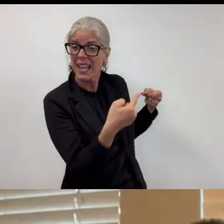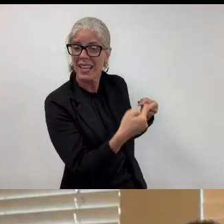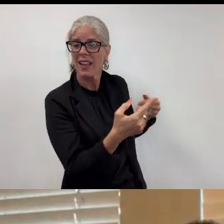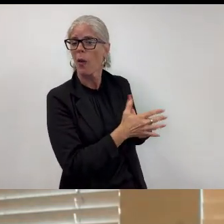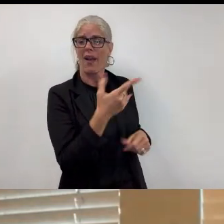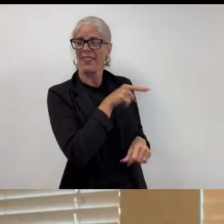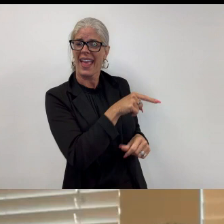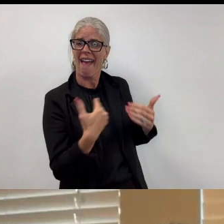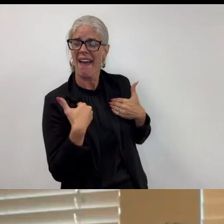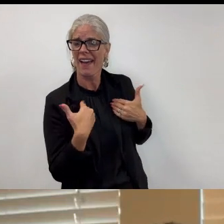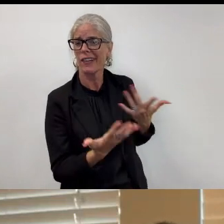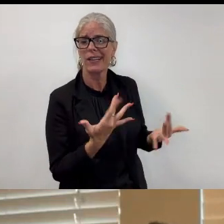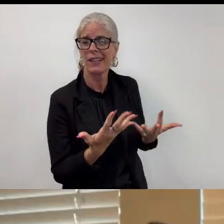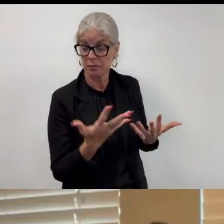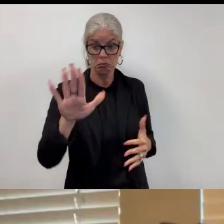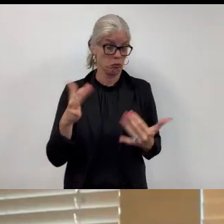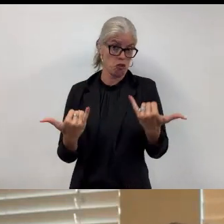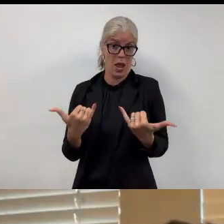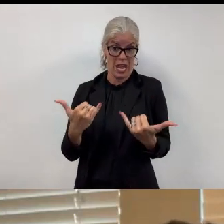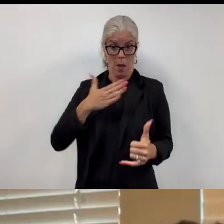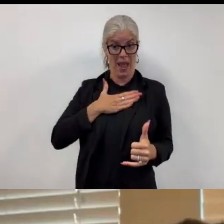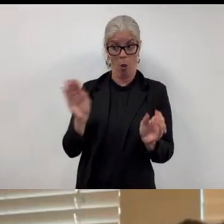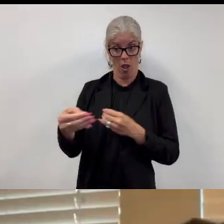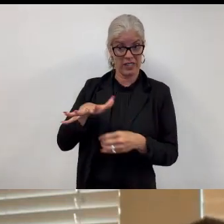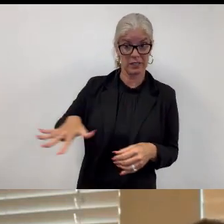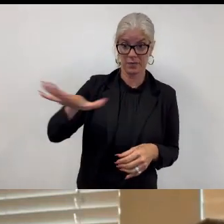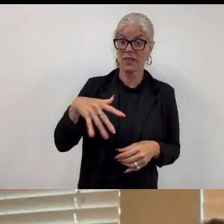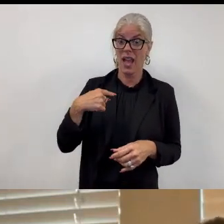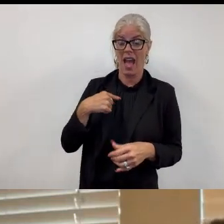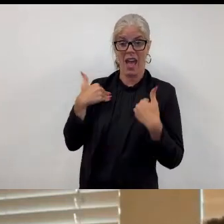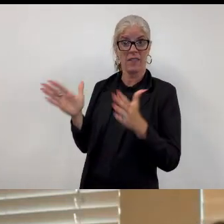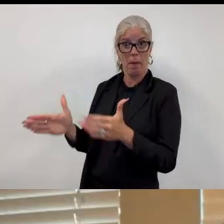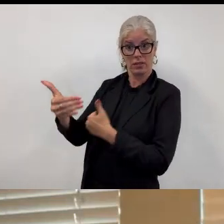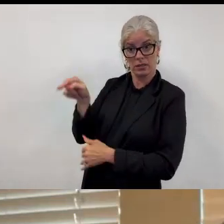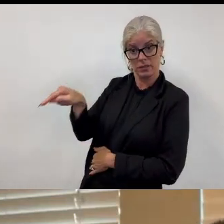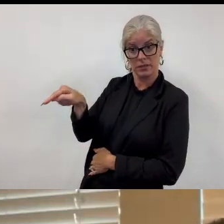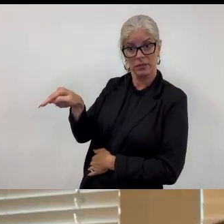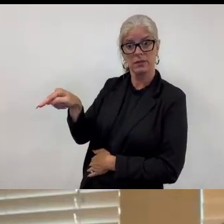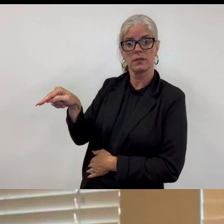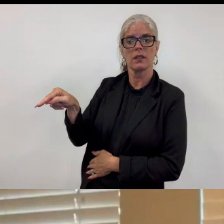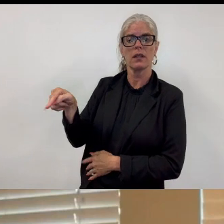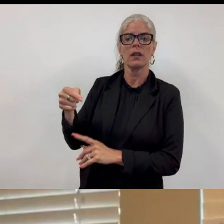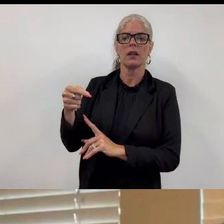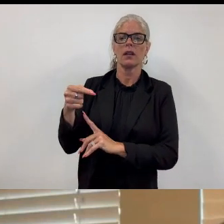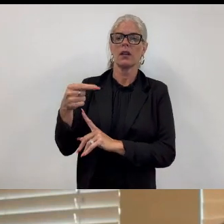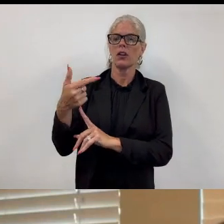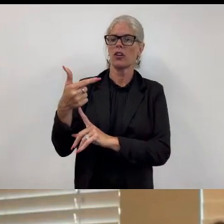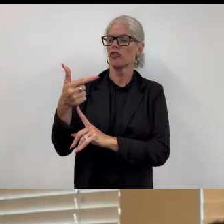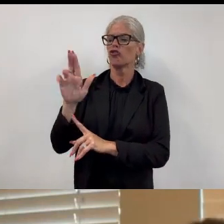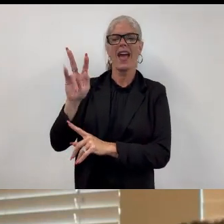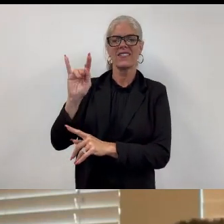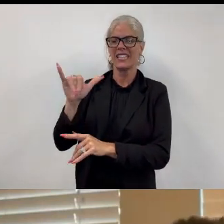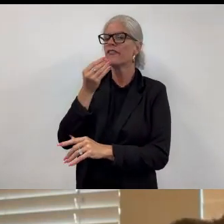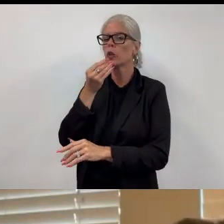now, or they might, for example, right now in my home office here, I'm looking at a big box of gravity